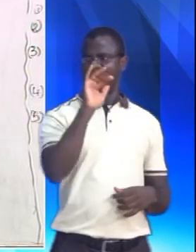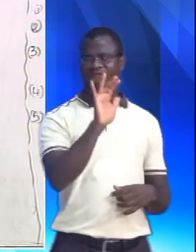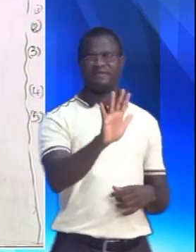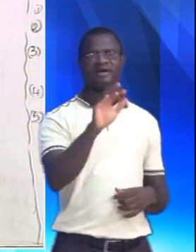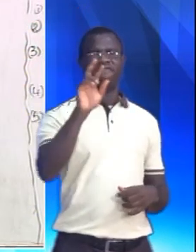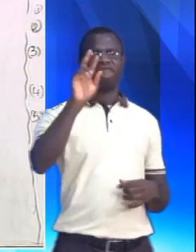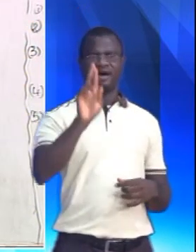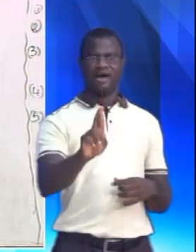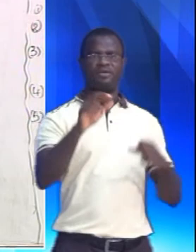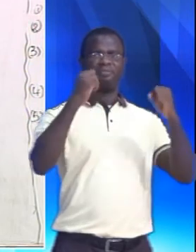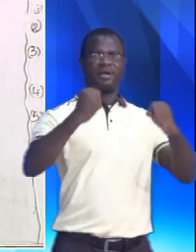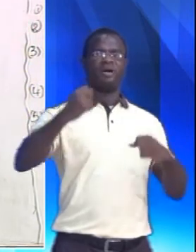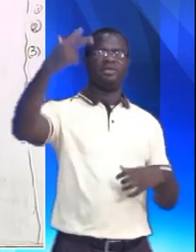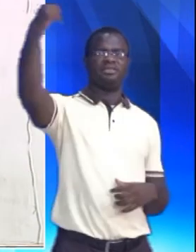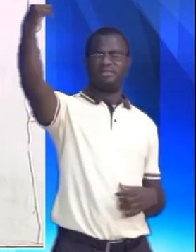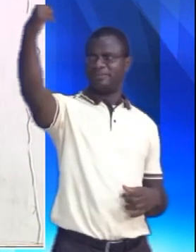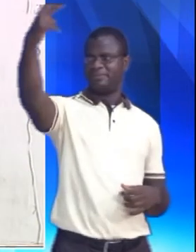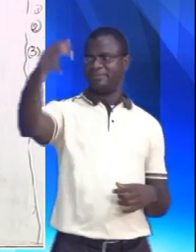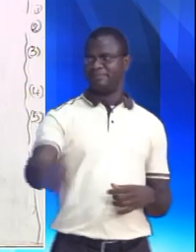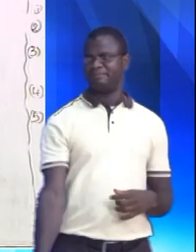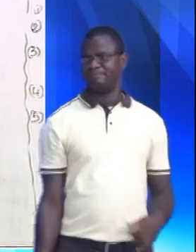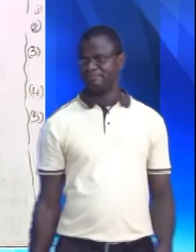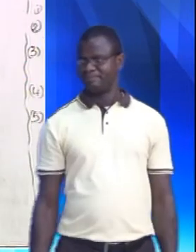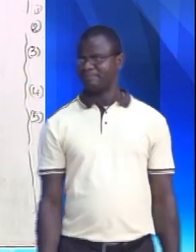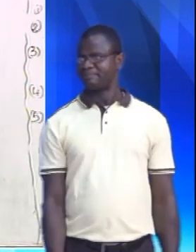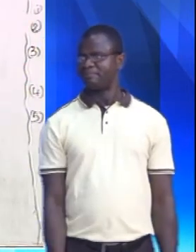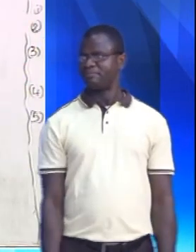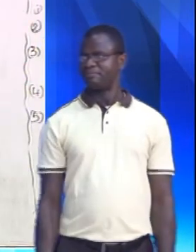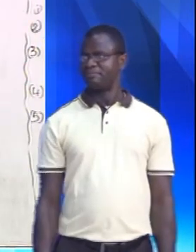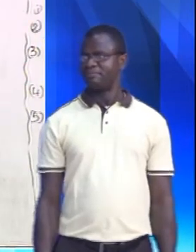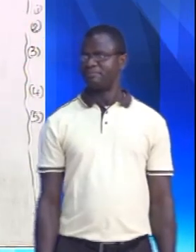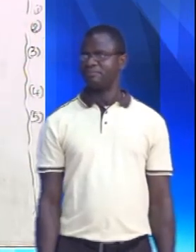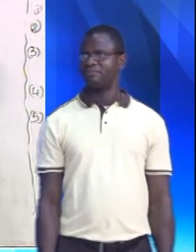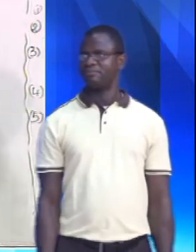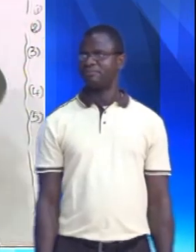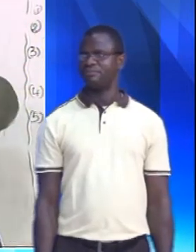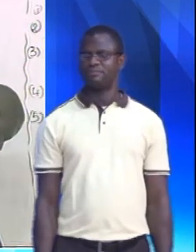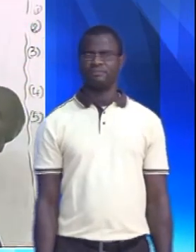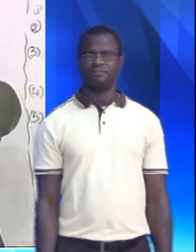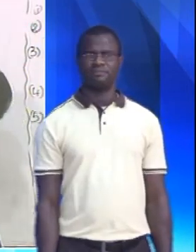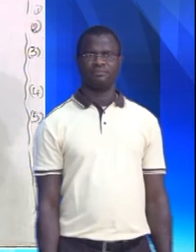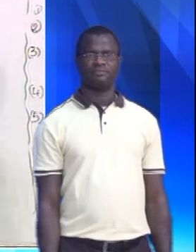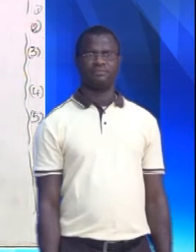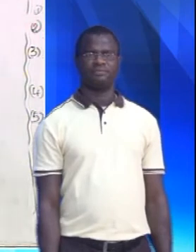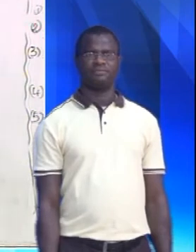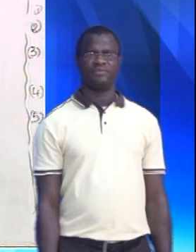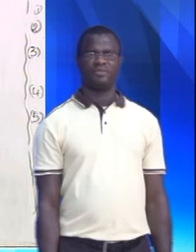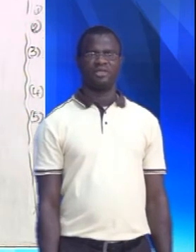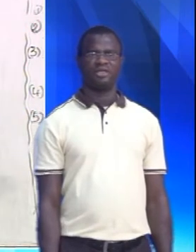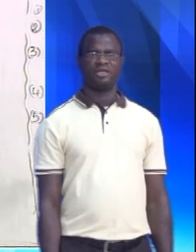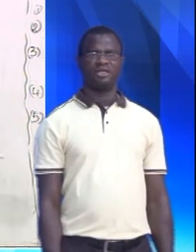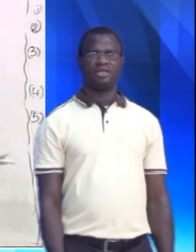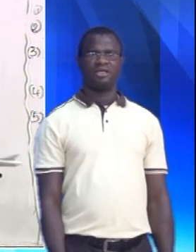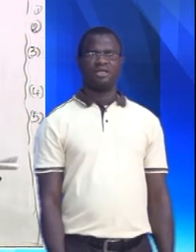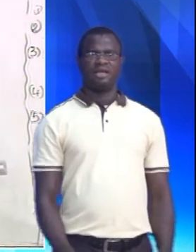with only 3. So this is where we are going to draw the curtain for this